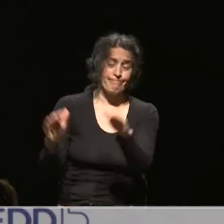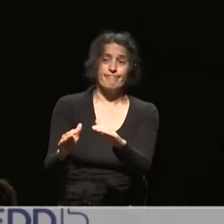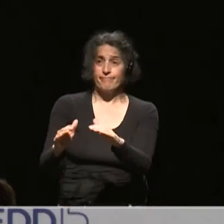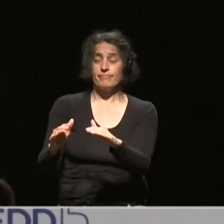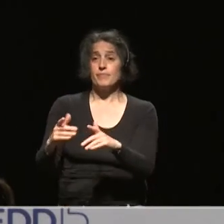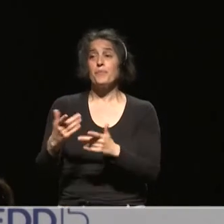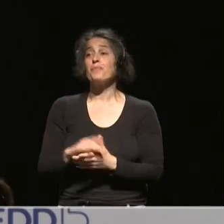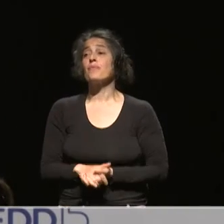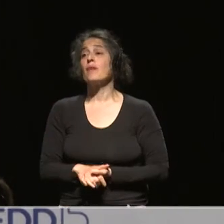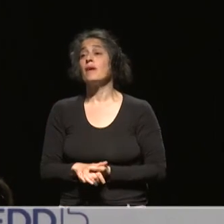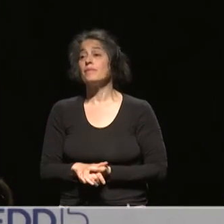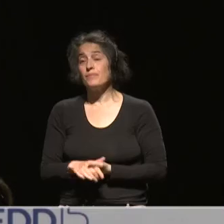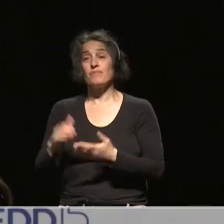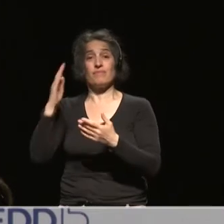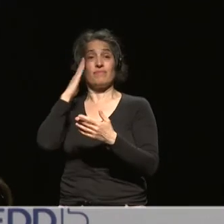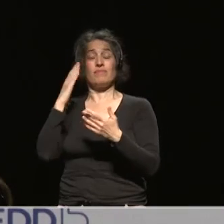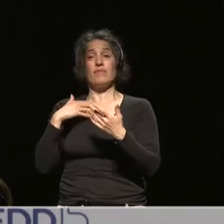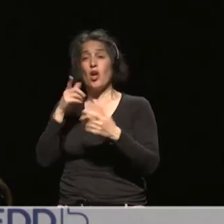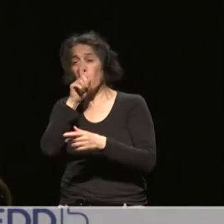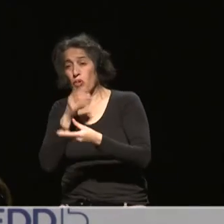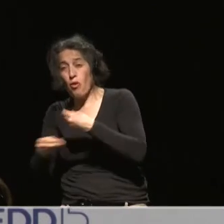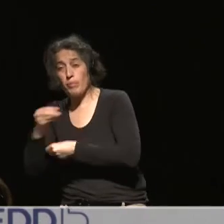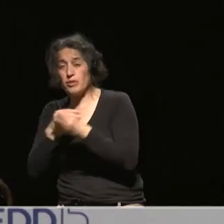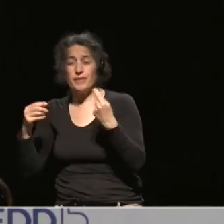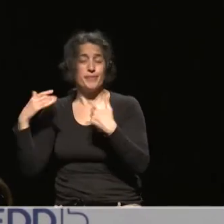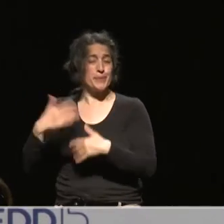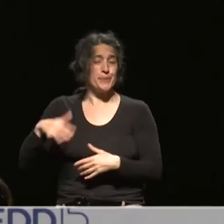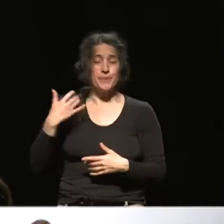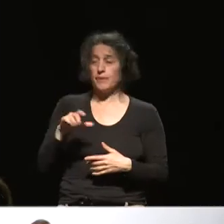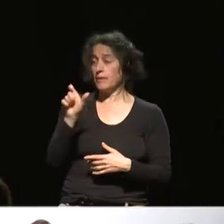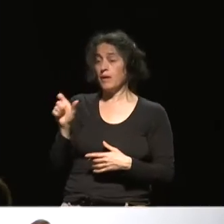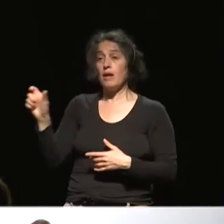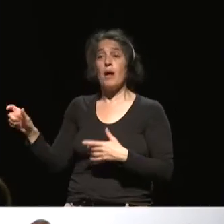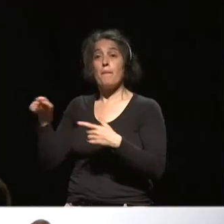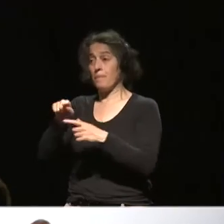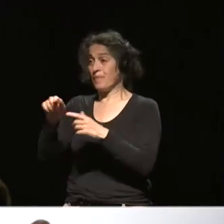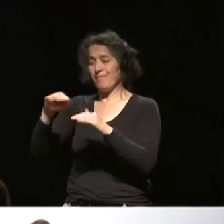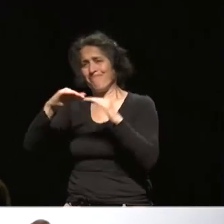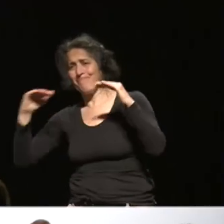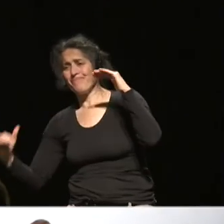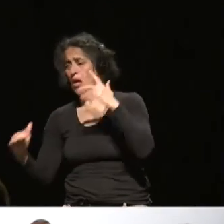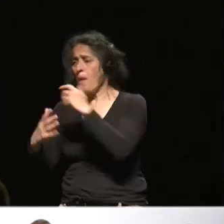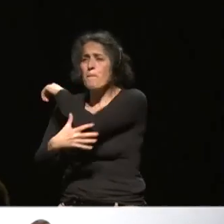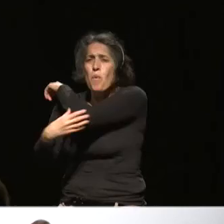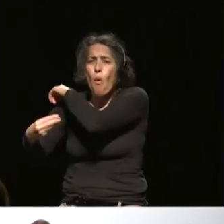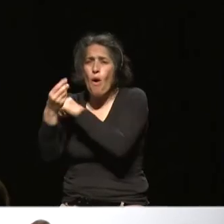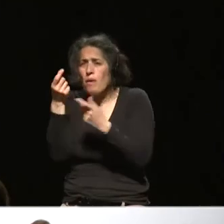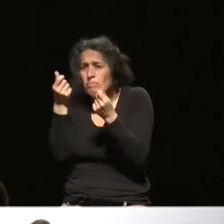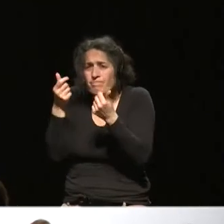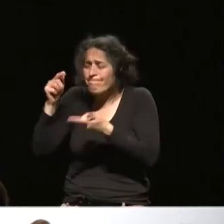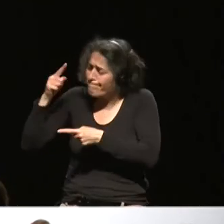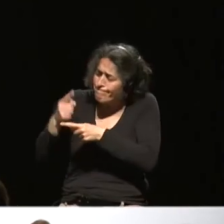it's gonna come naturally also to, of course, strengthen the forces of civil society organization